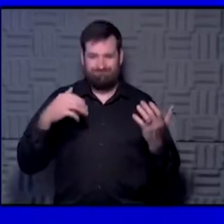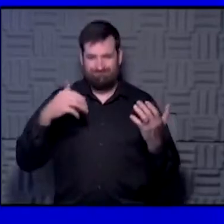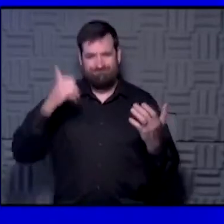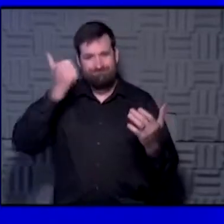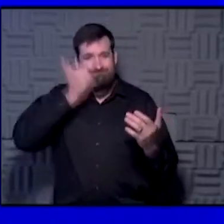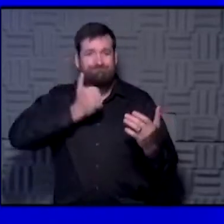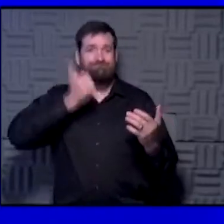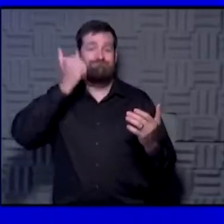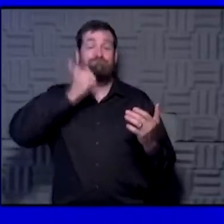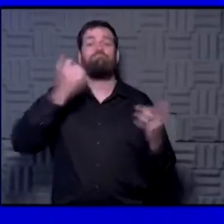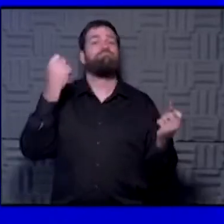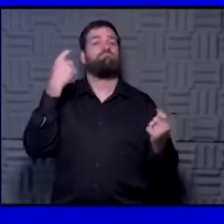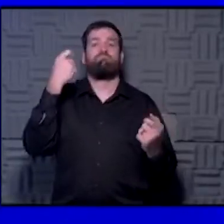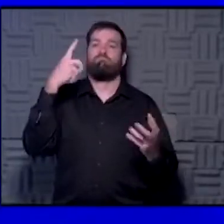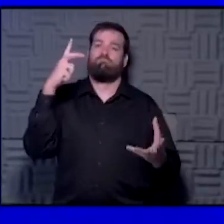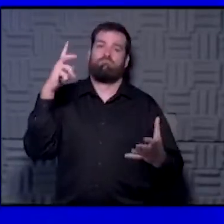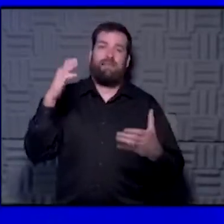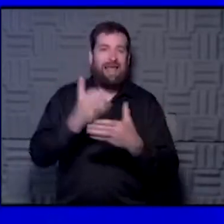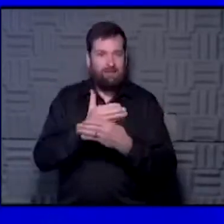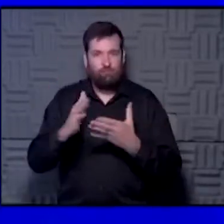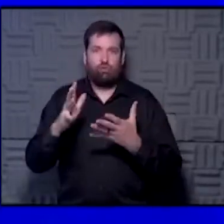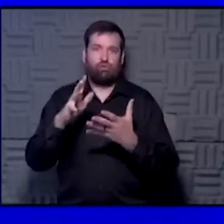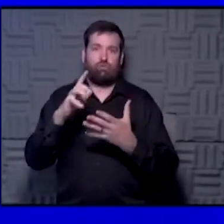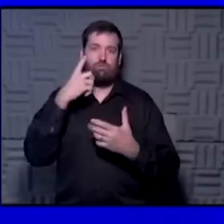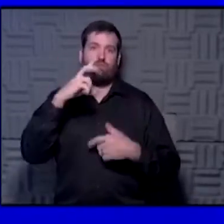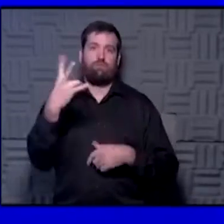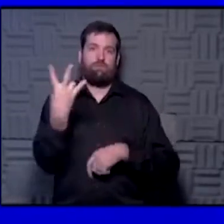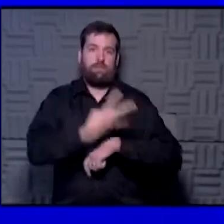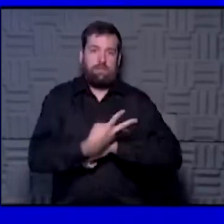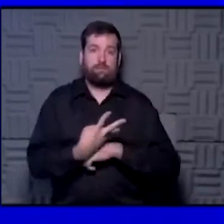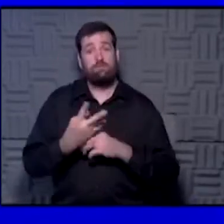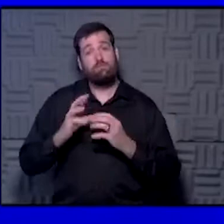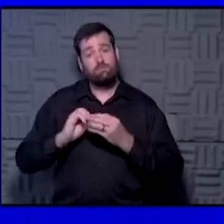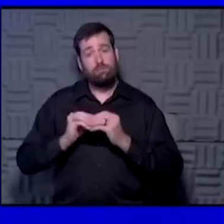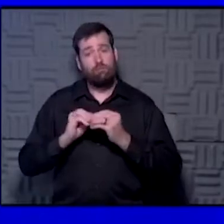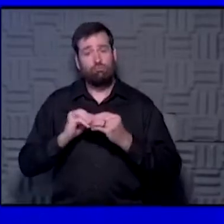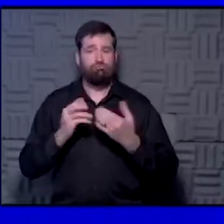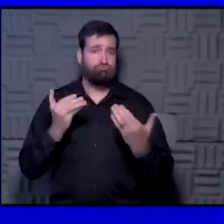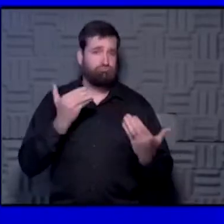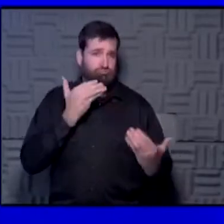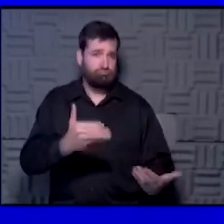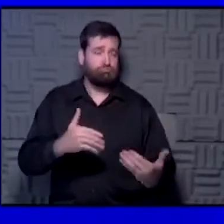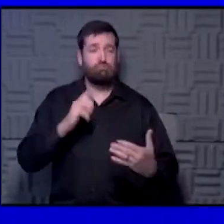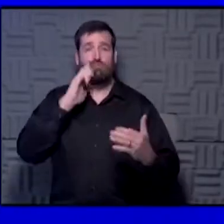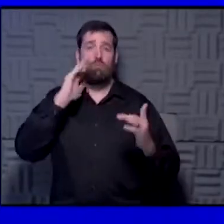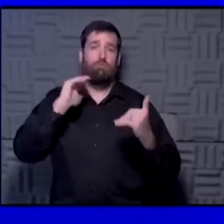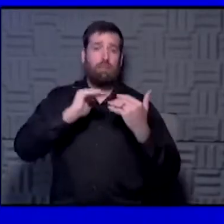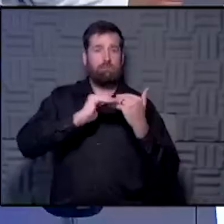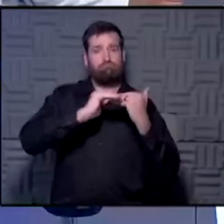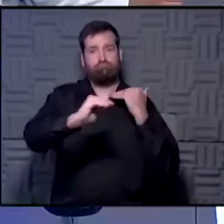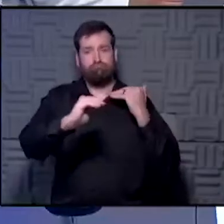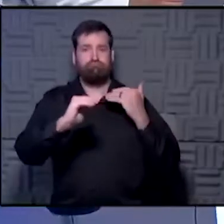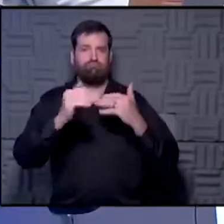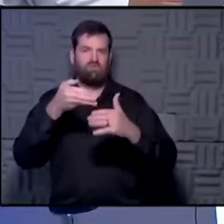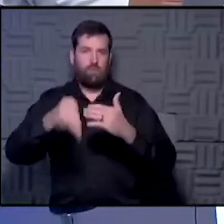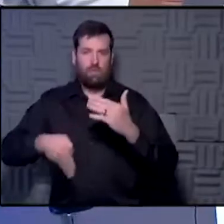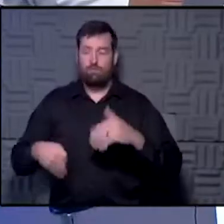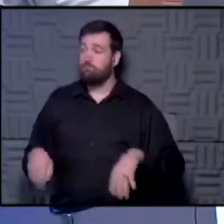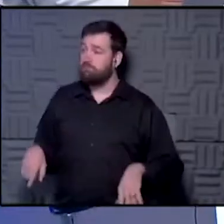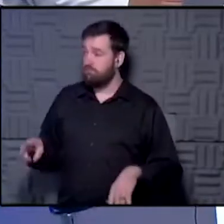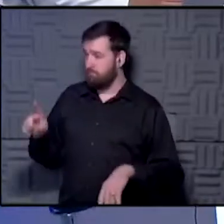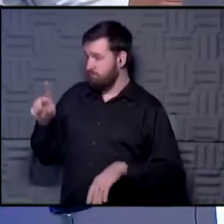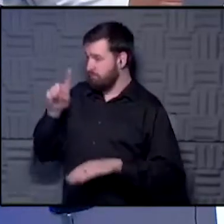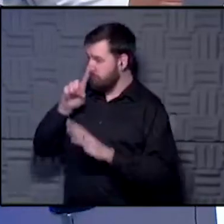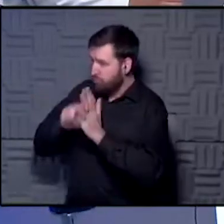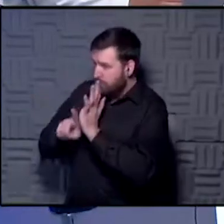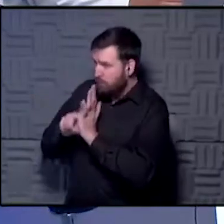a rolling 7-day average thing. So certainly I think our numbers are doing pretty well right now, and hopefully they'll stay that way through the weekend. And I was checking